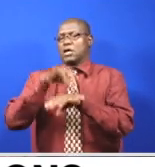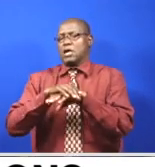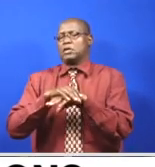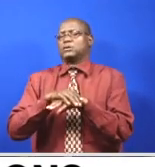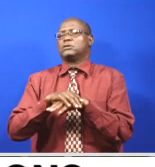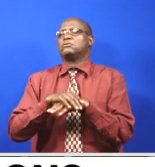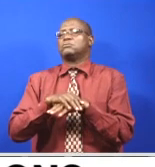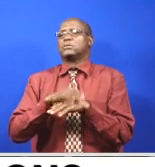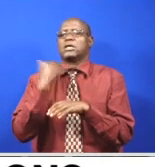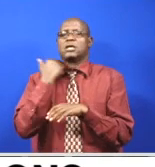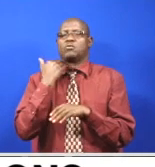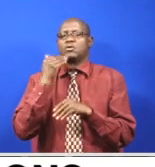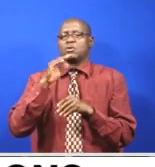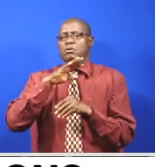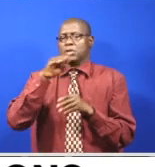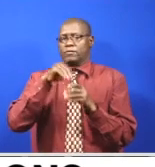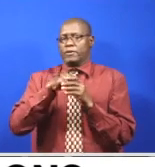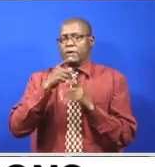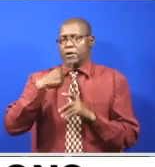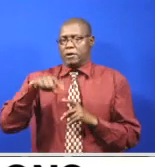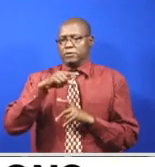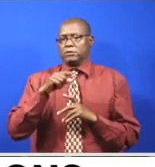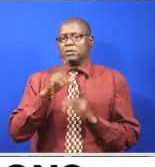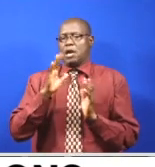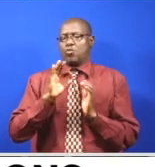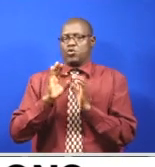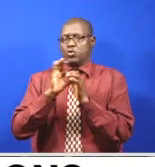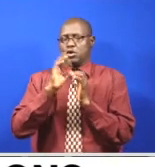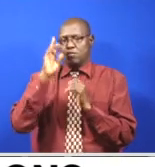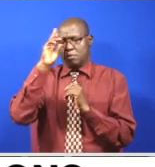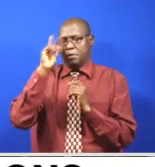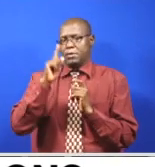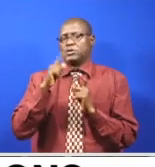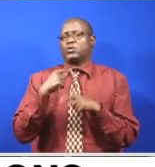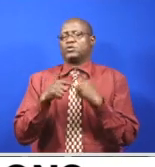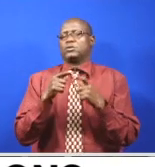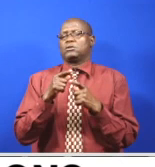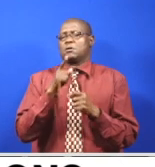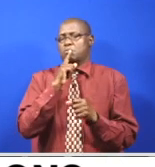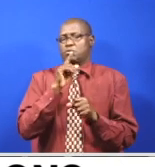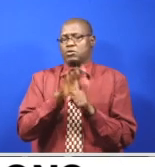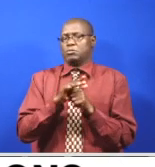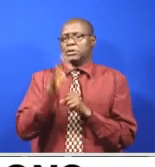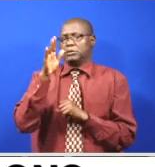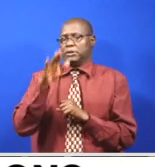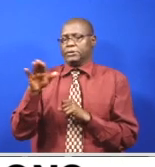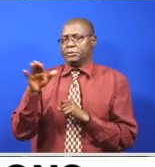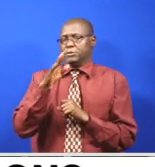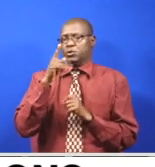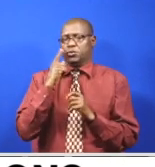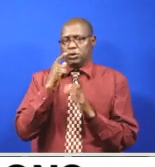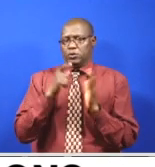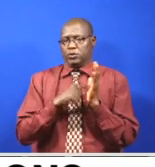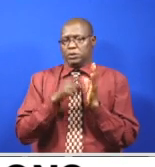midst. Our unity of purpose must continue. I want to assure the Assembly that we recognize